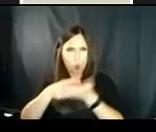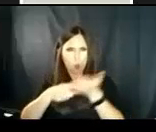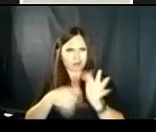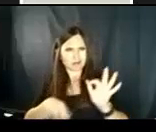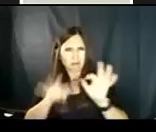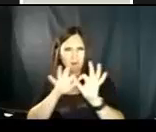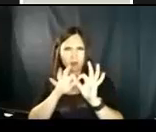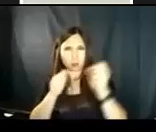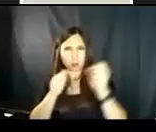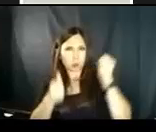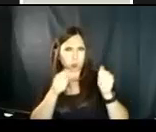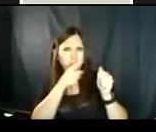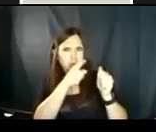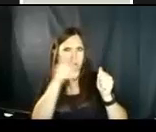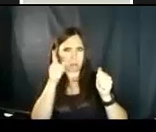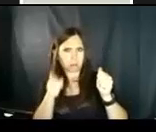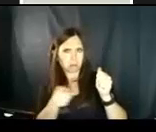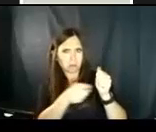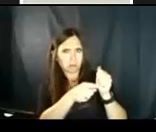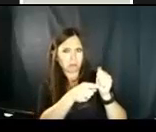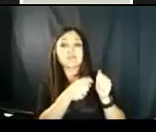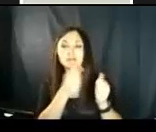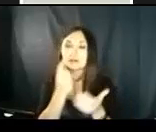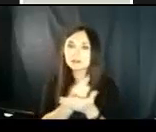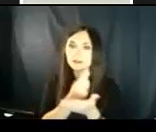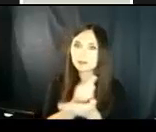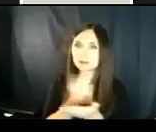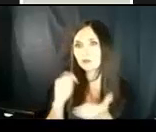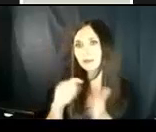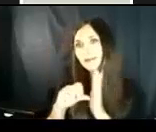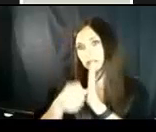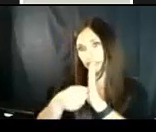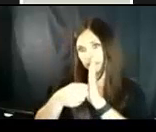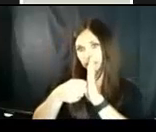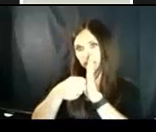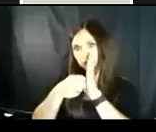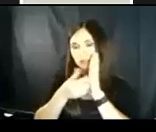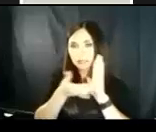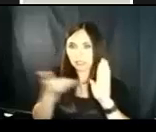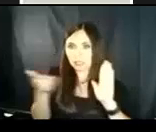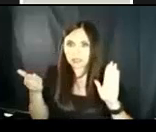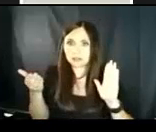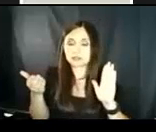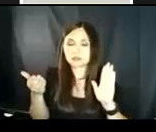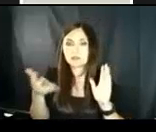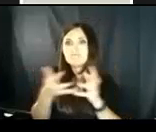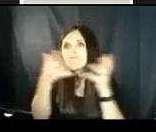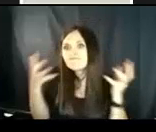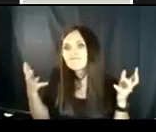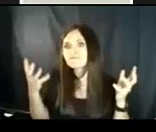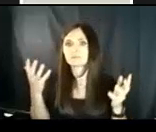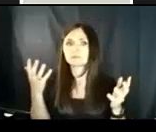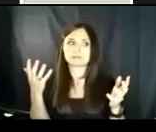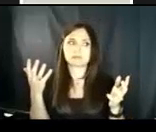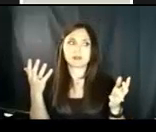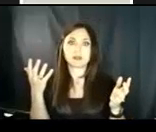here. Sometimes we try to emphasize things and making visually